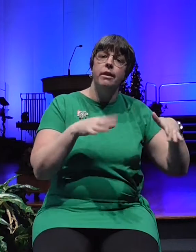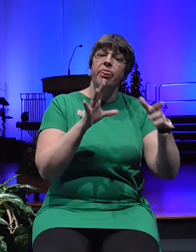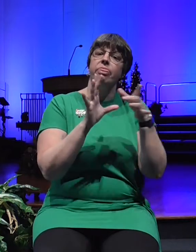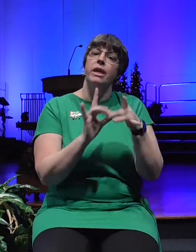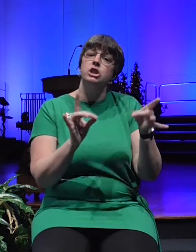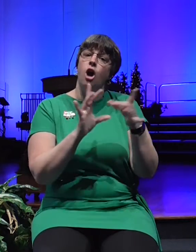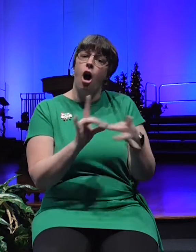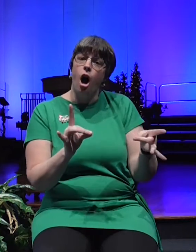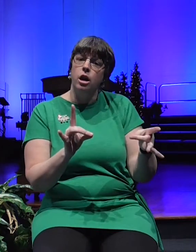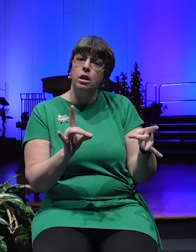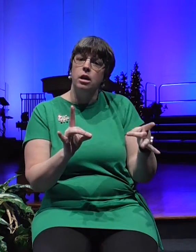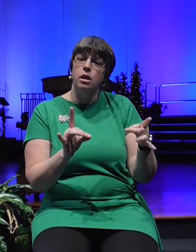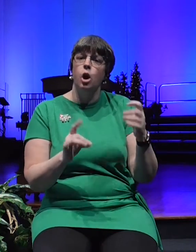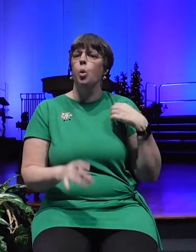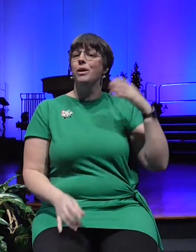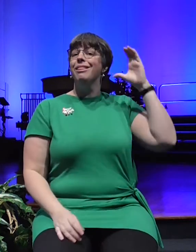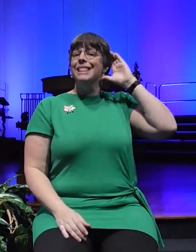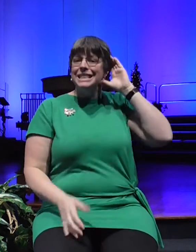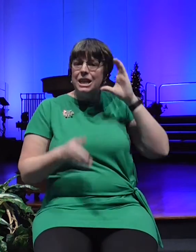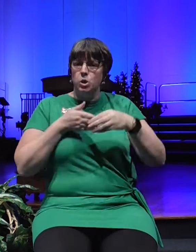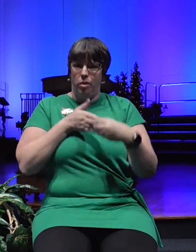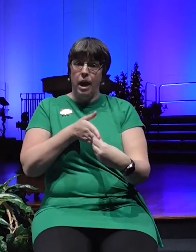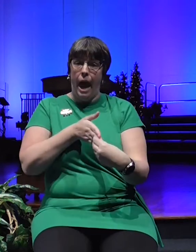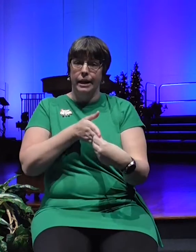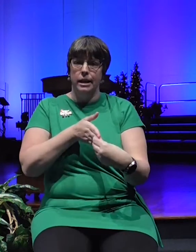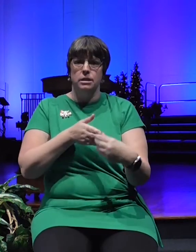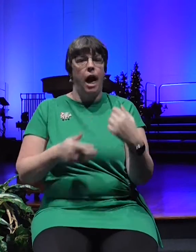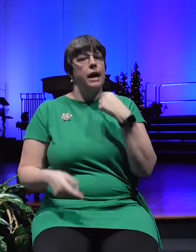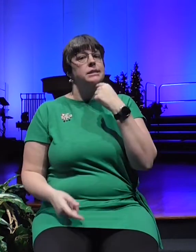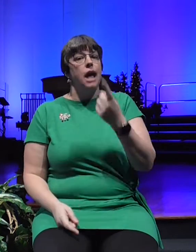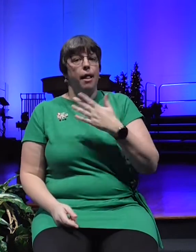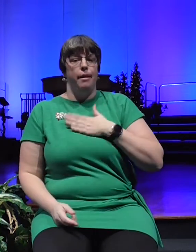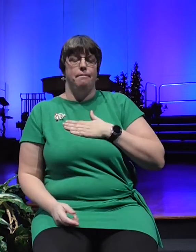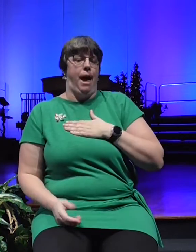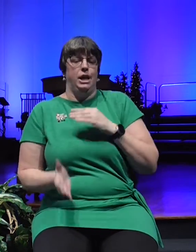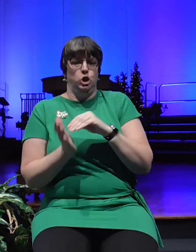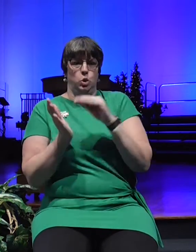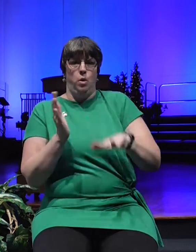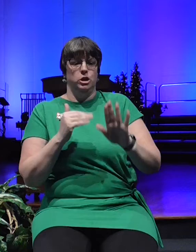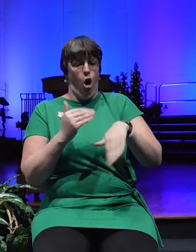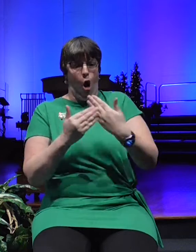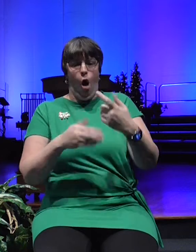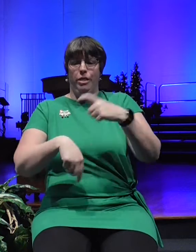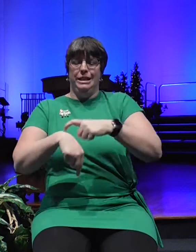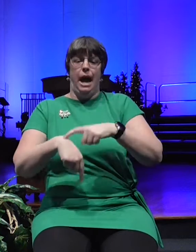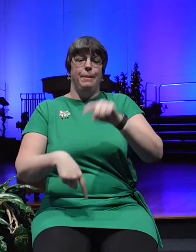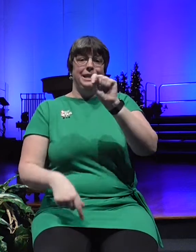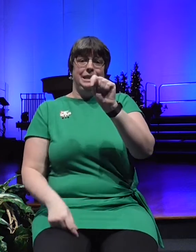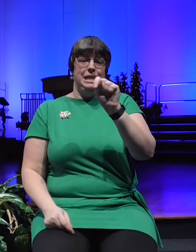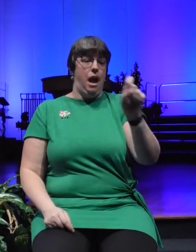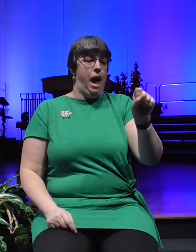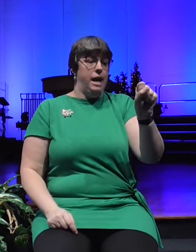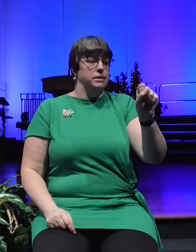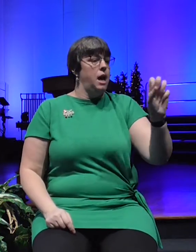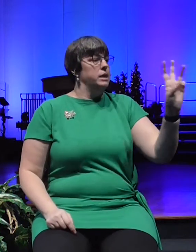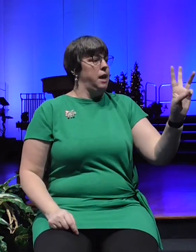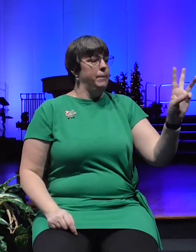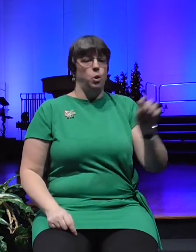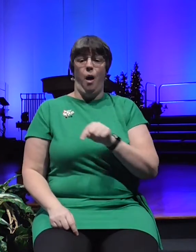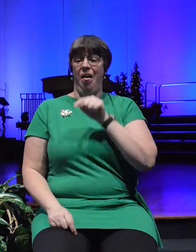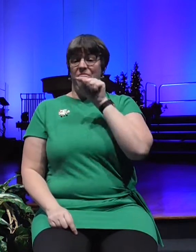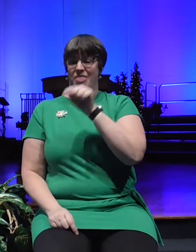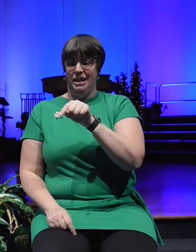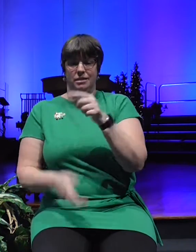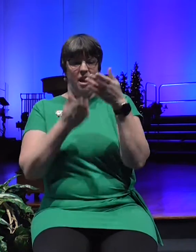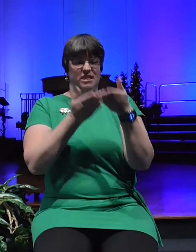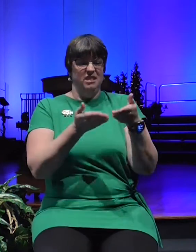to guidance. And I tell my students all the time, TSW, this stuff works.